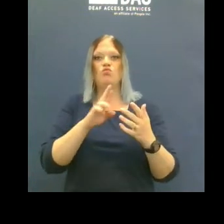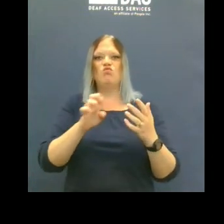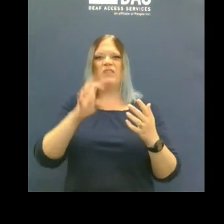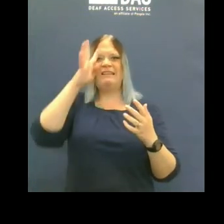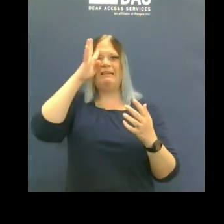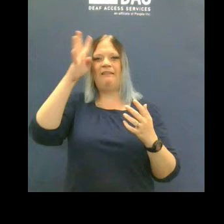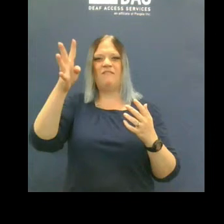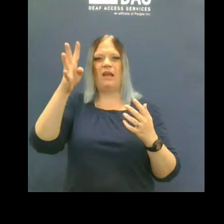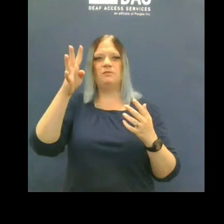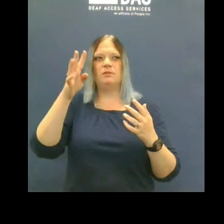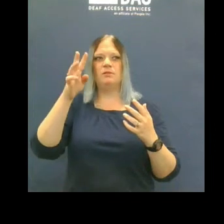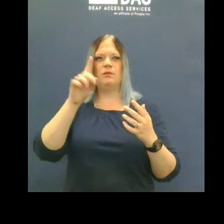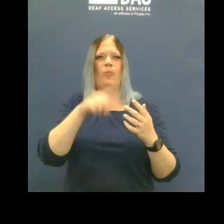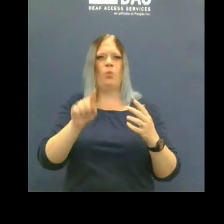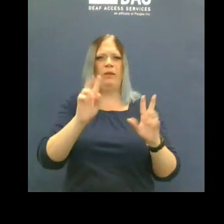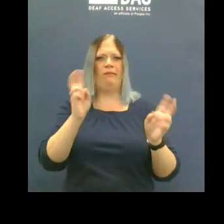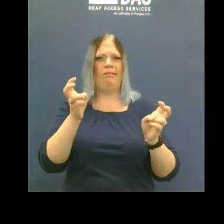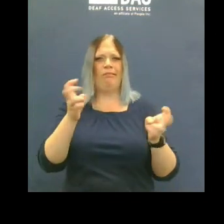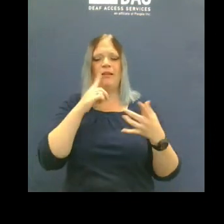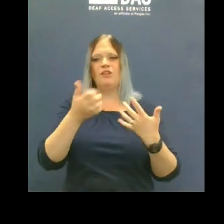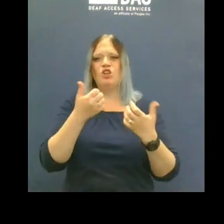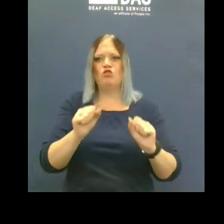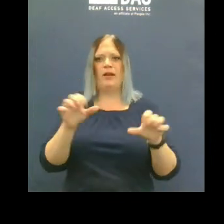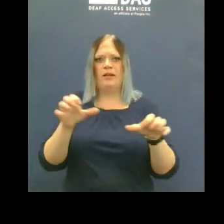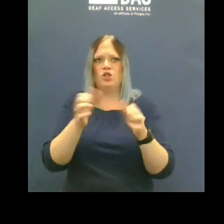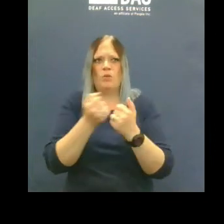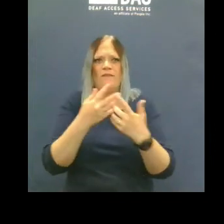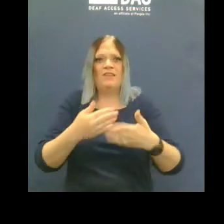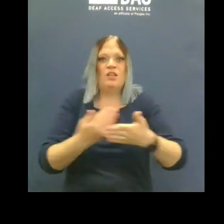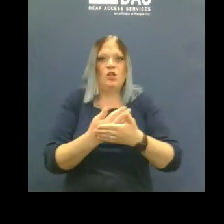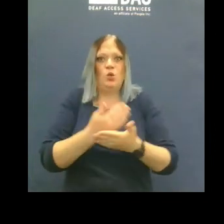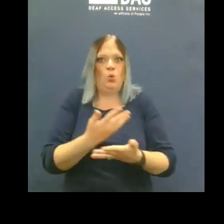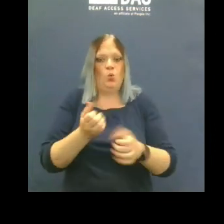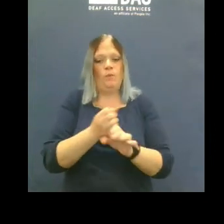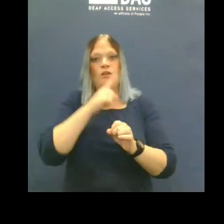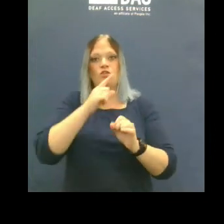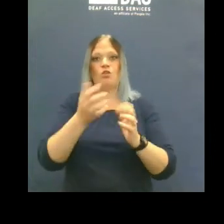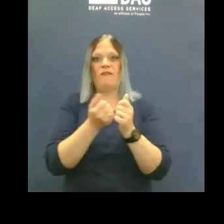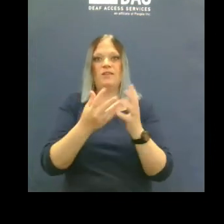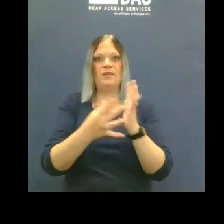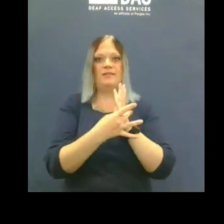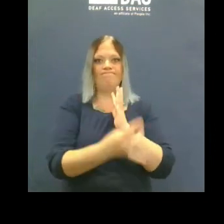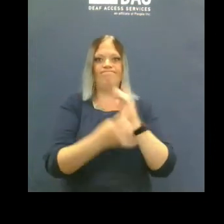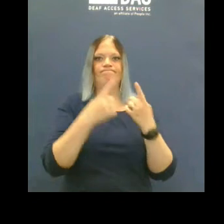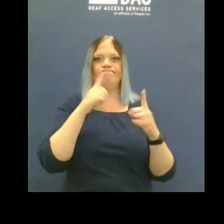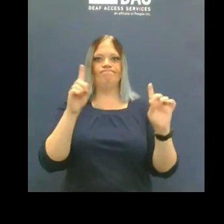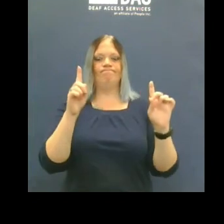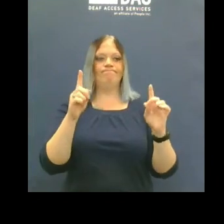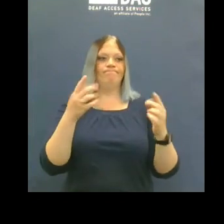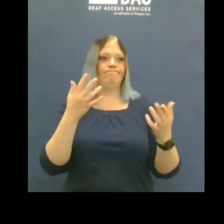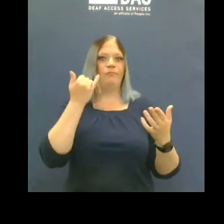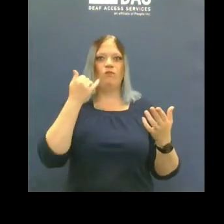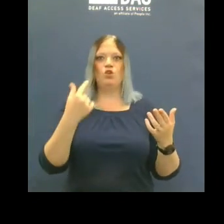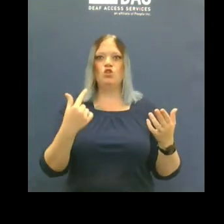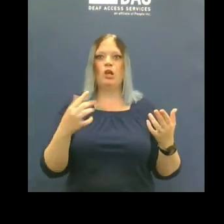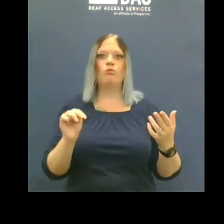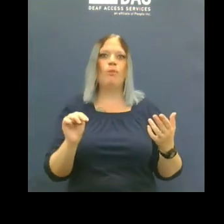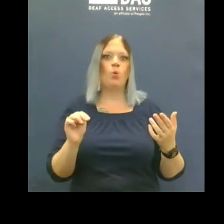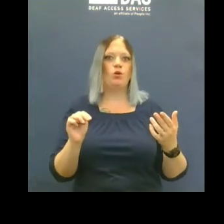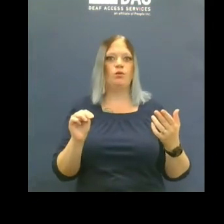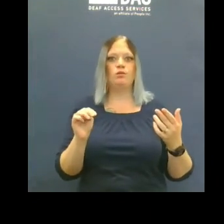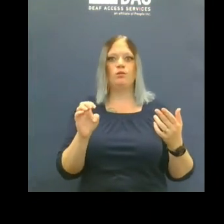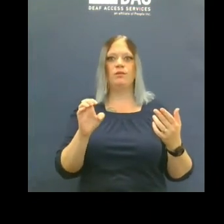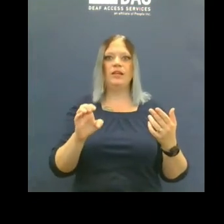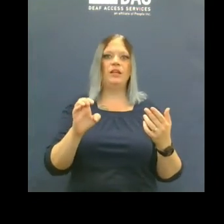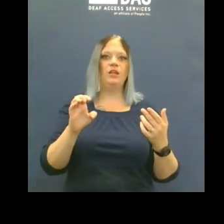themselves. We're just trying to make sure that everything is efficient as possible, and that as you open, whether you happen to be General Motors or you happen to be the Erie